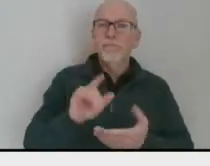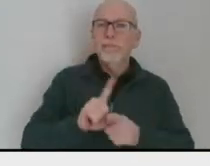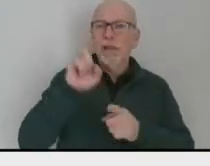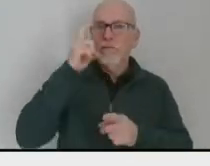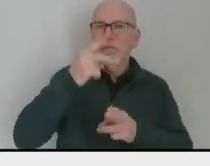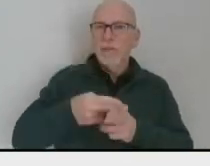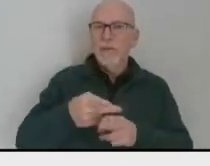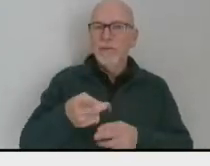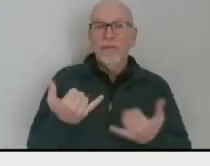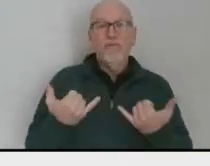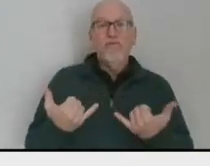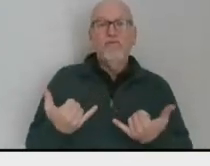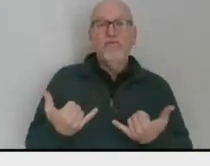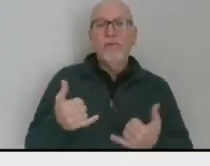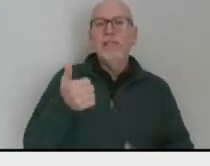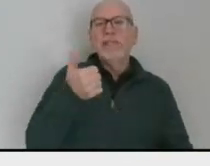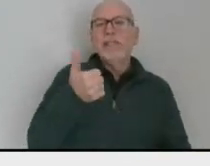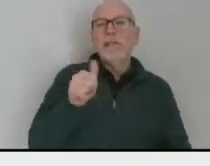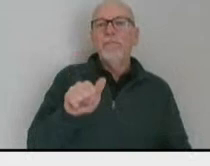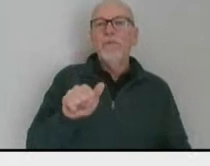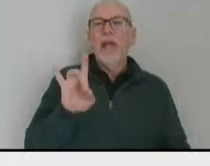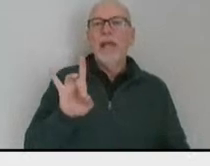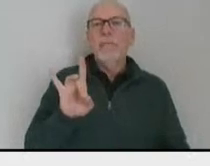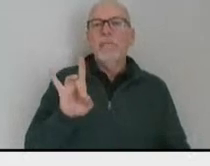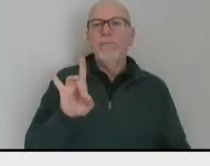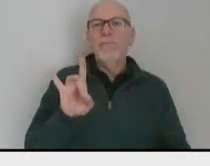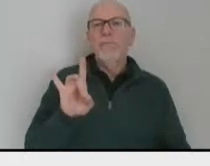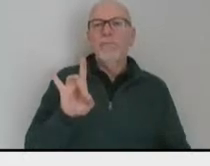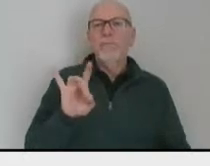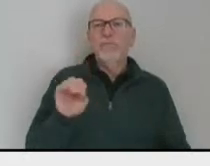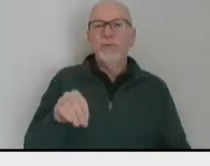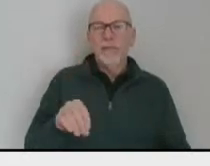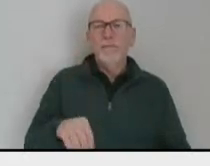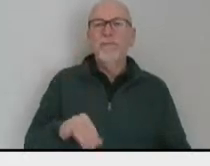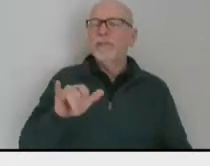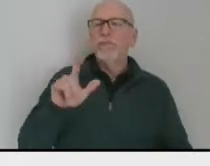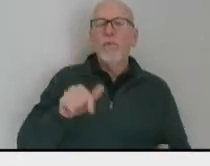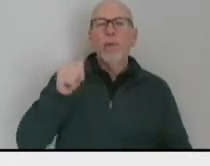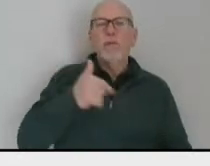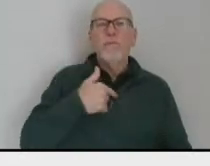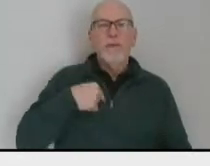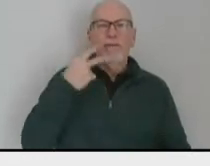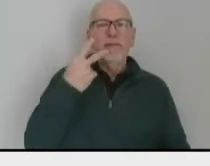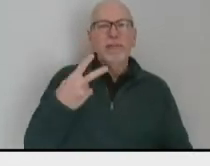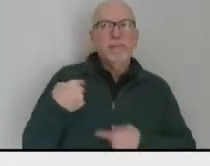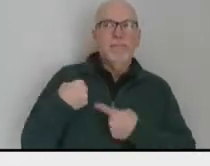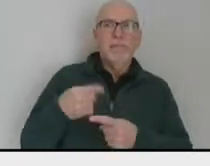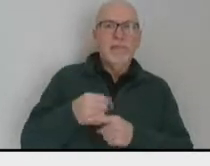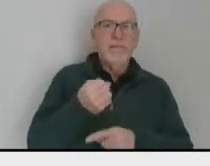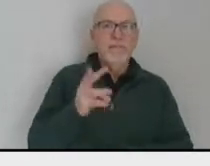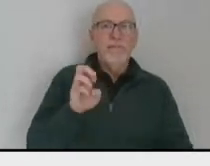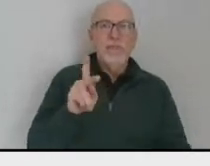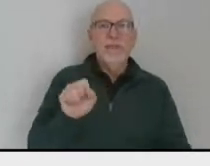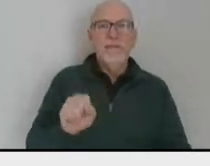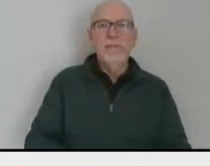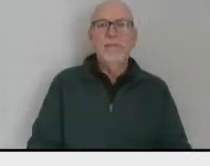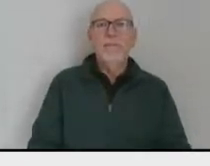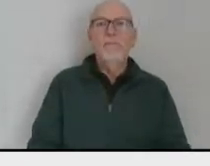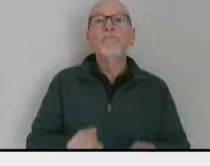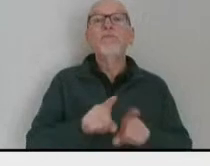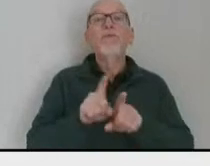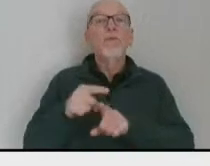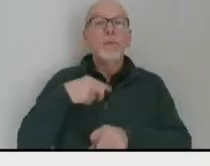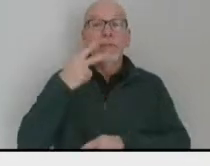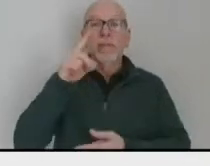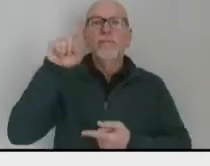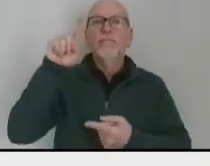and currently stands at 10.8%. This is the lowest that we have seen in several weeks. We also have seen a decline